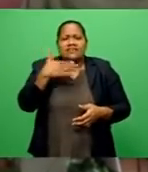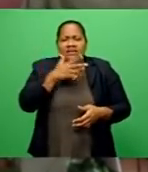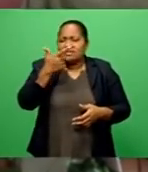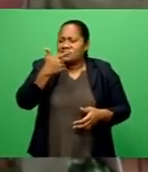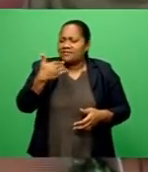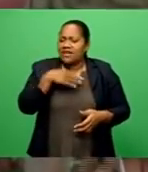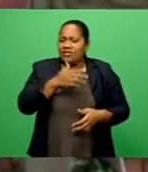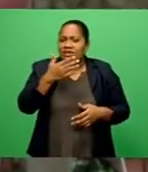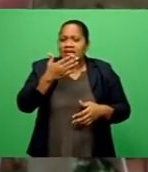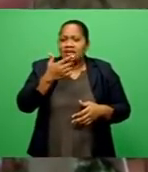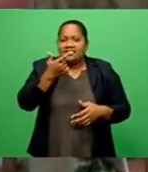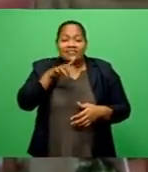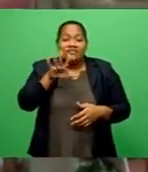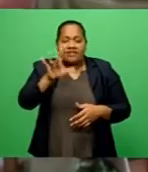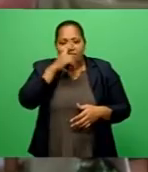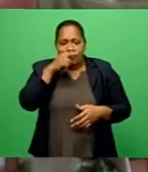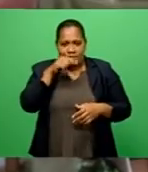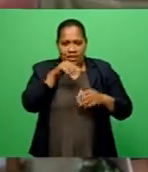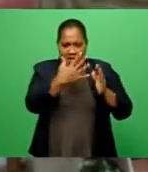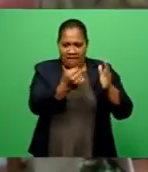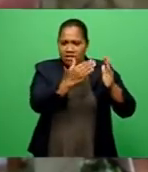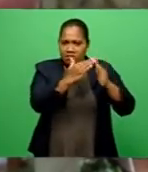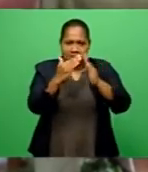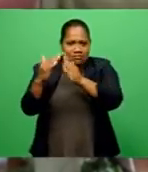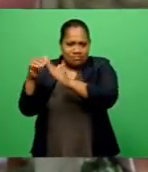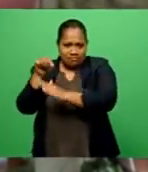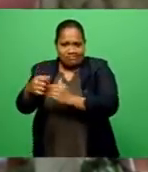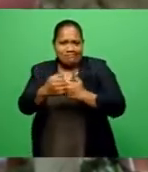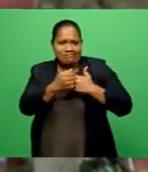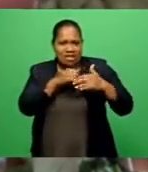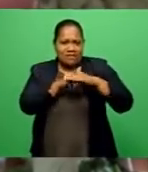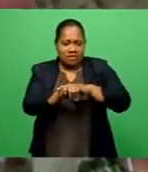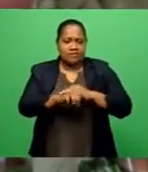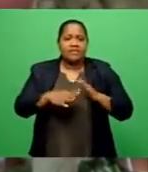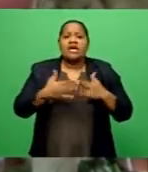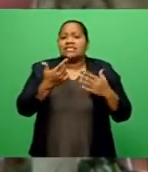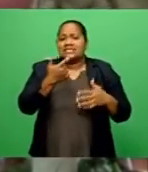7,775 evacuees. Northern Division has 78 centers with